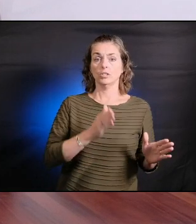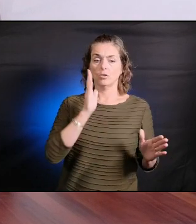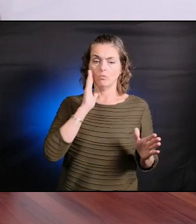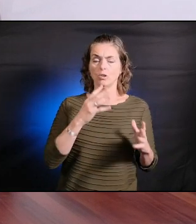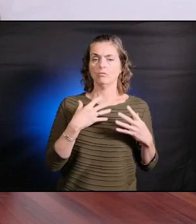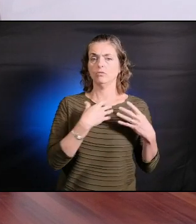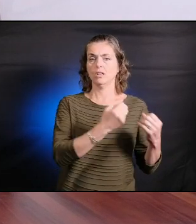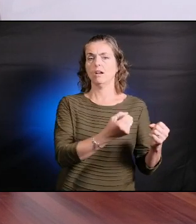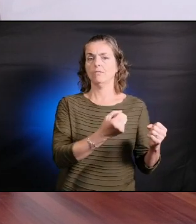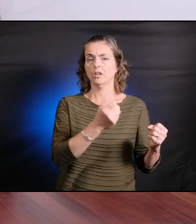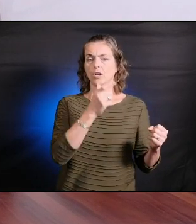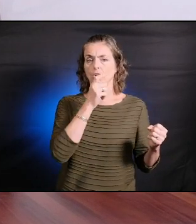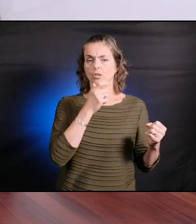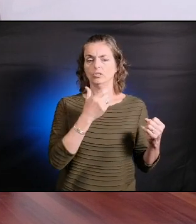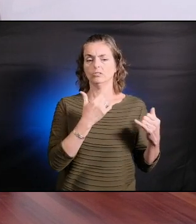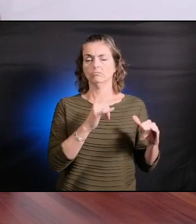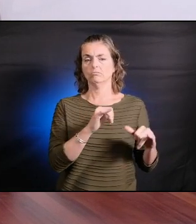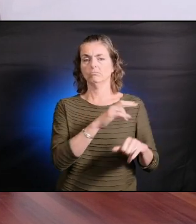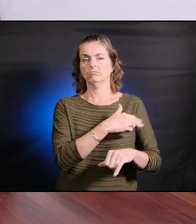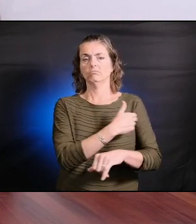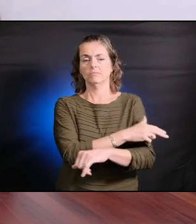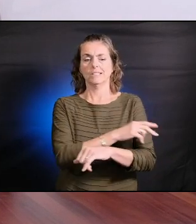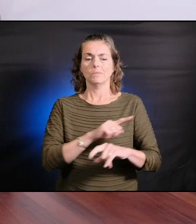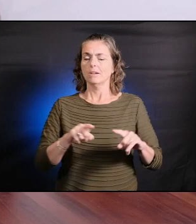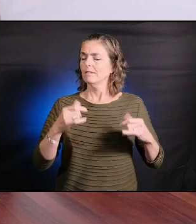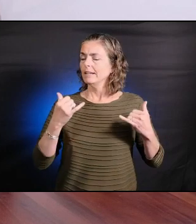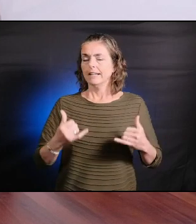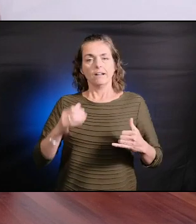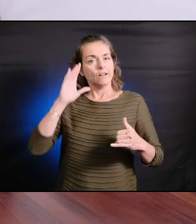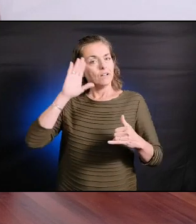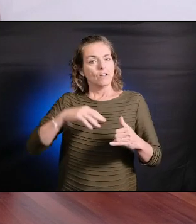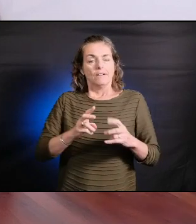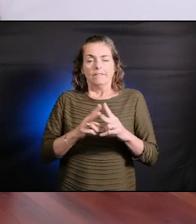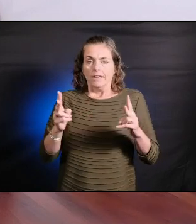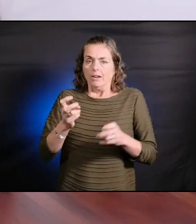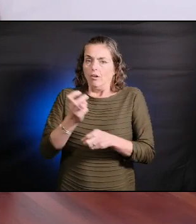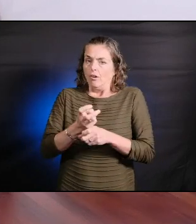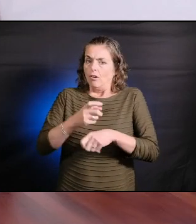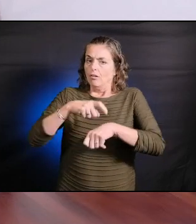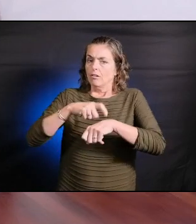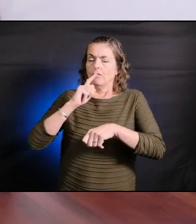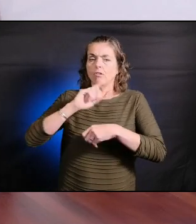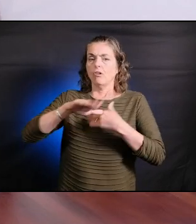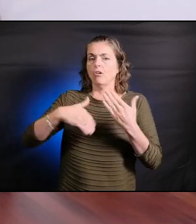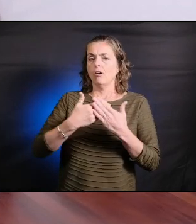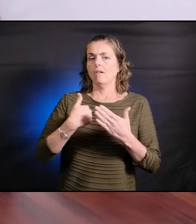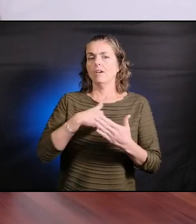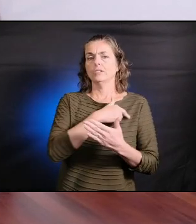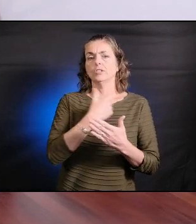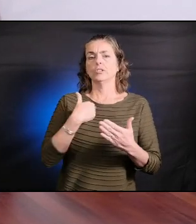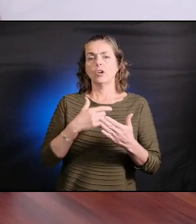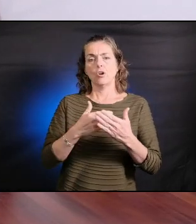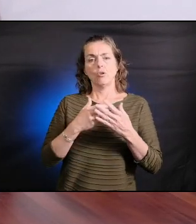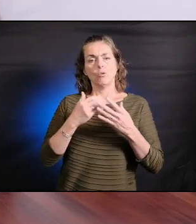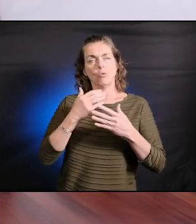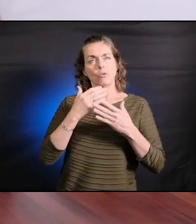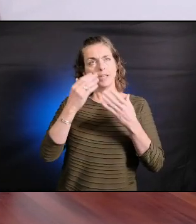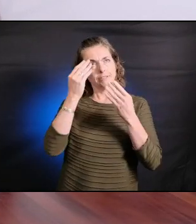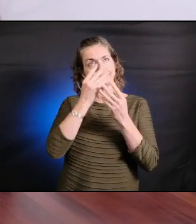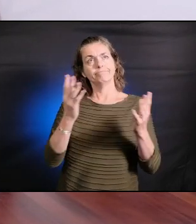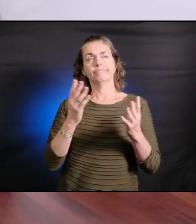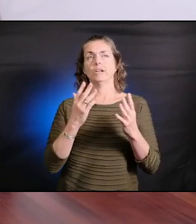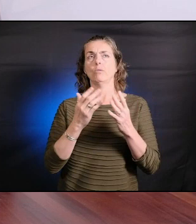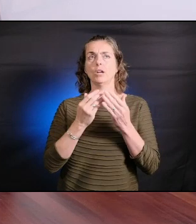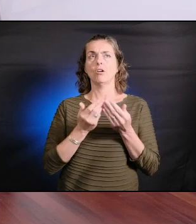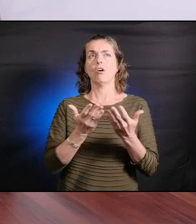But this is an incredibly difficult time, as I've said, for all of us. So we offer our prayers, and we know that they're in good